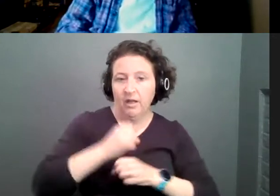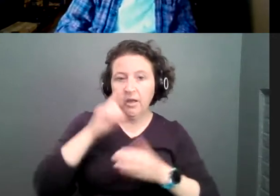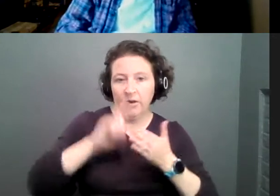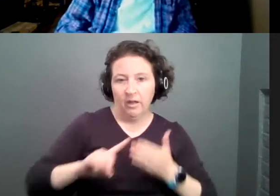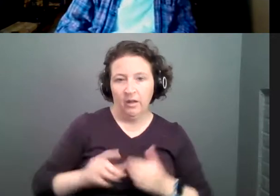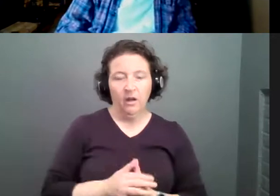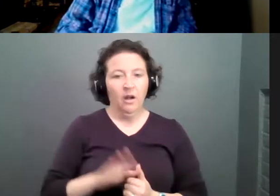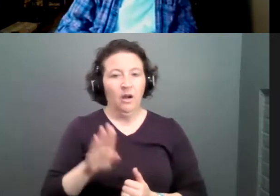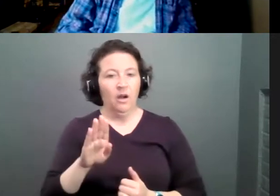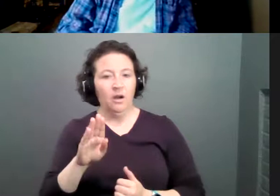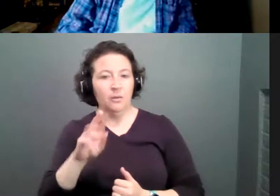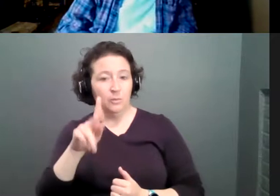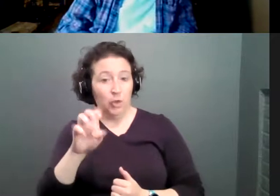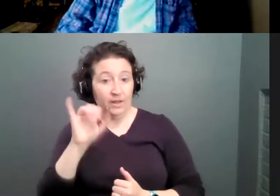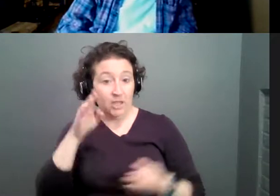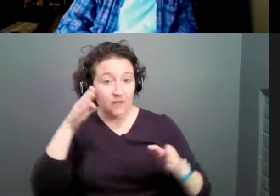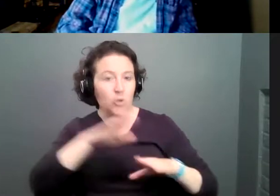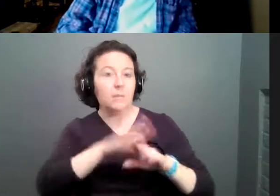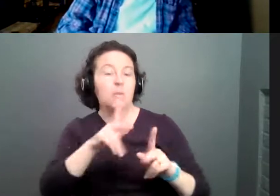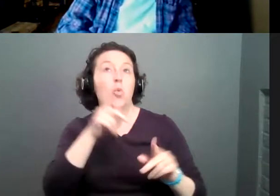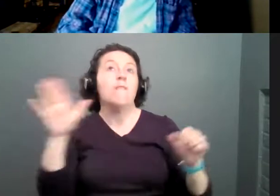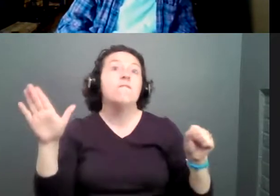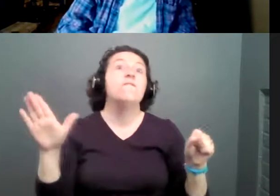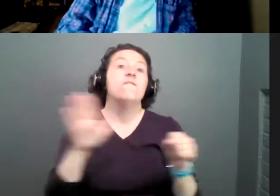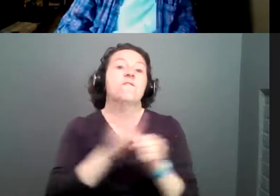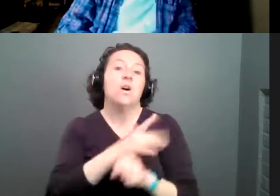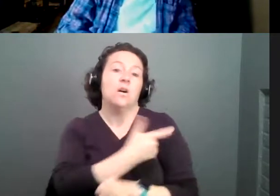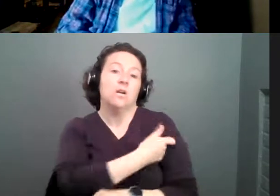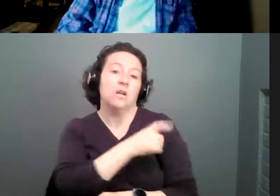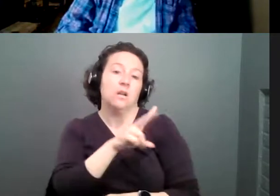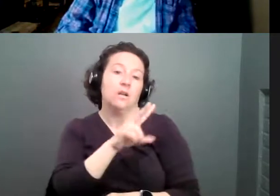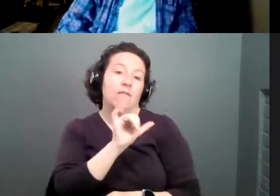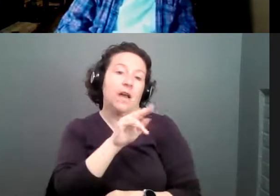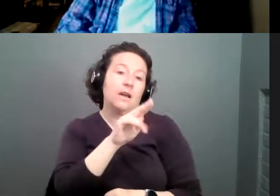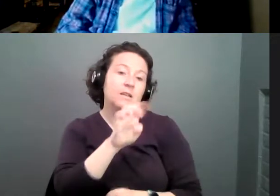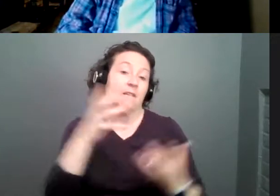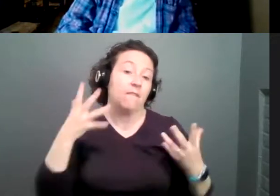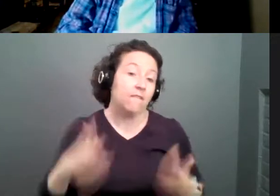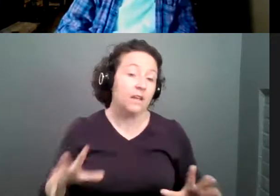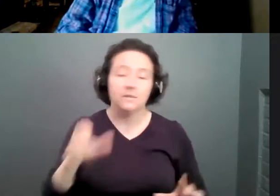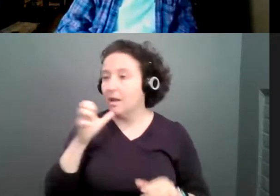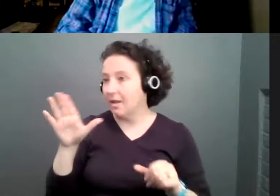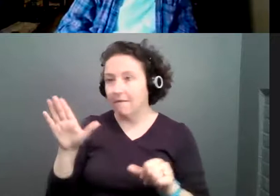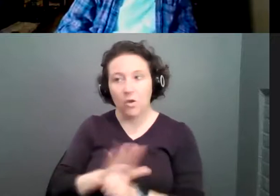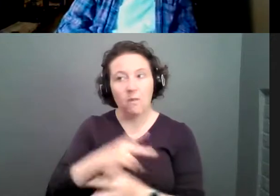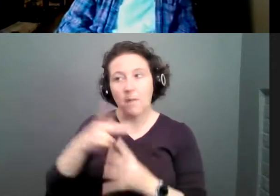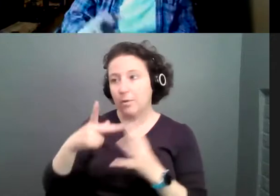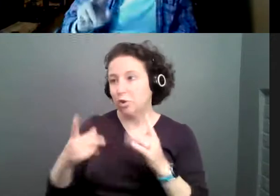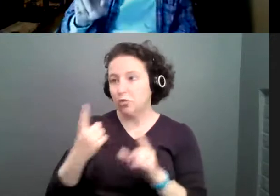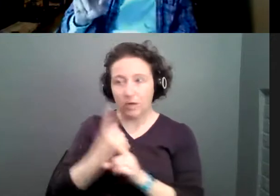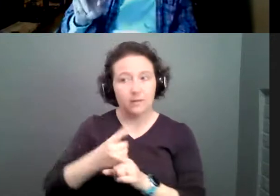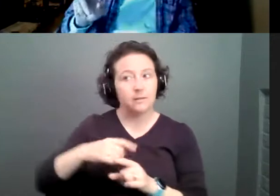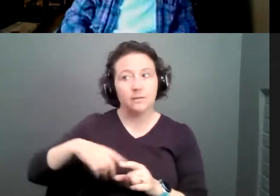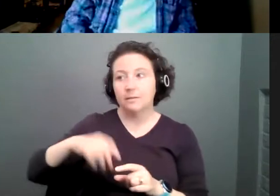And this again is focusing on those who are fully vaccinated, correct? Fully Not vaccinated. the entire population. It is not the entire population.